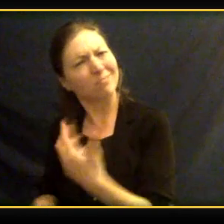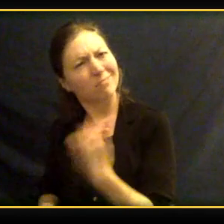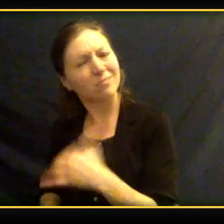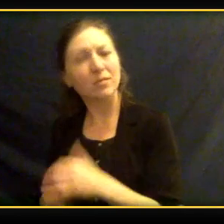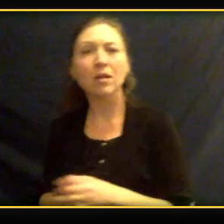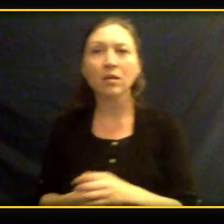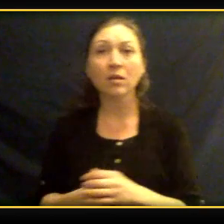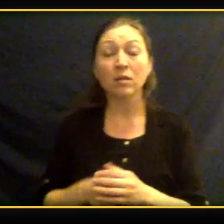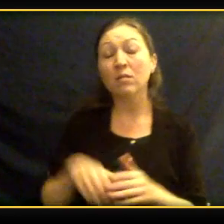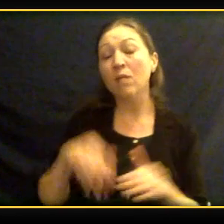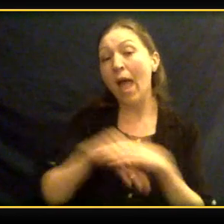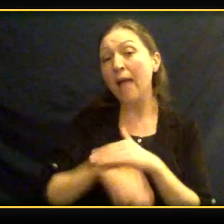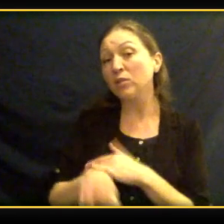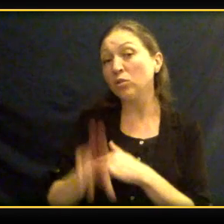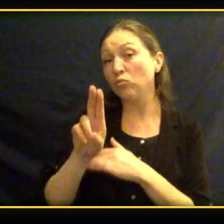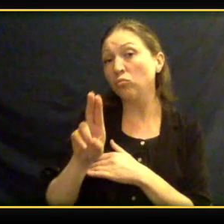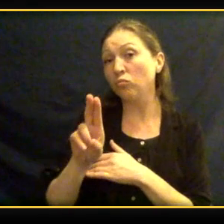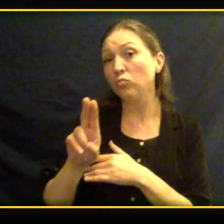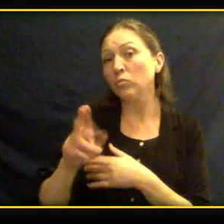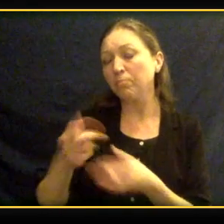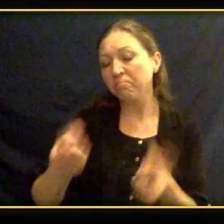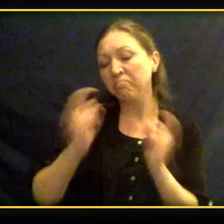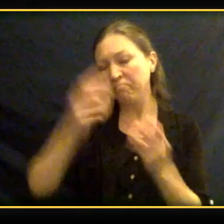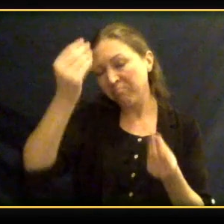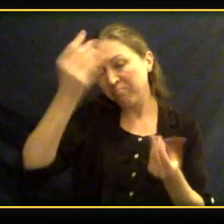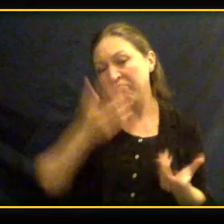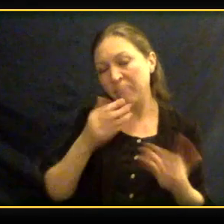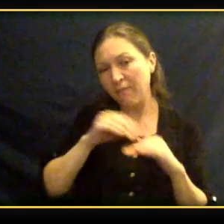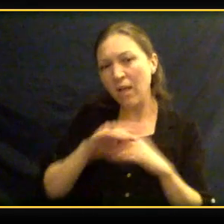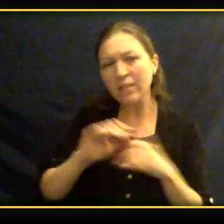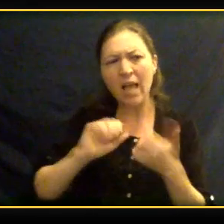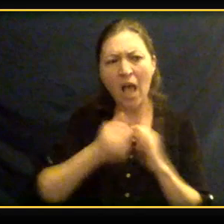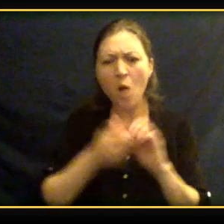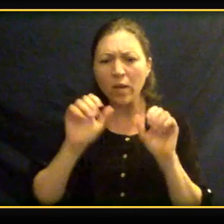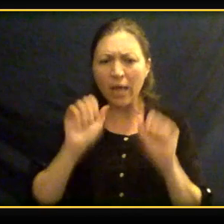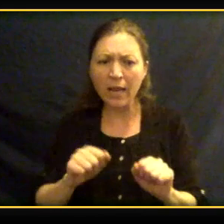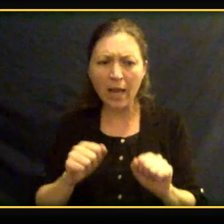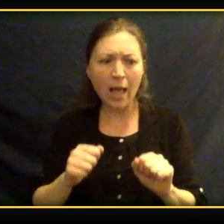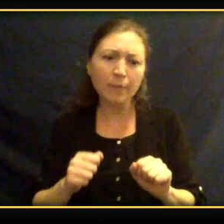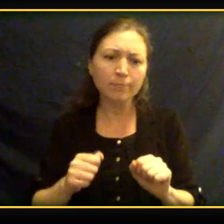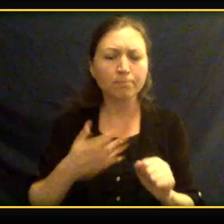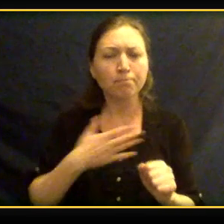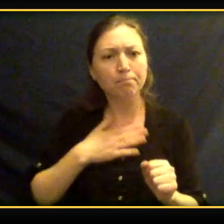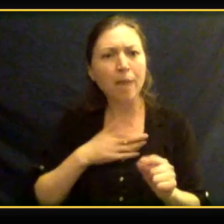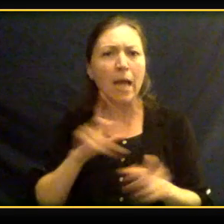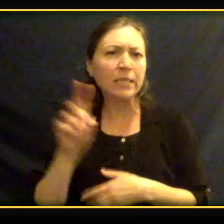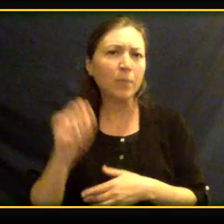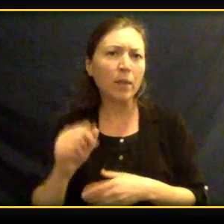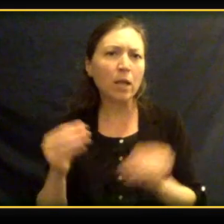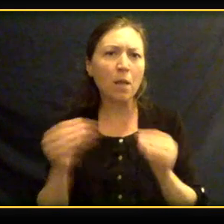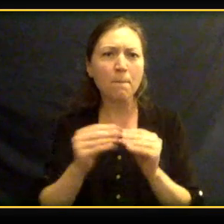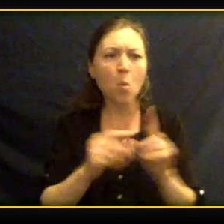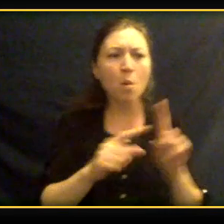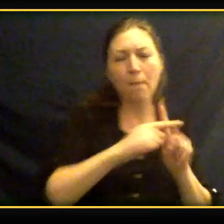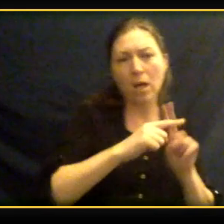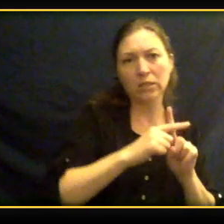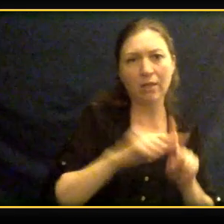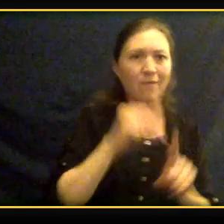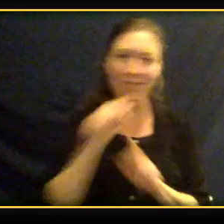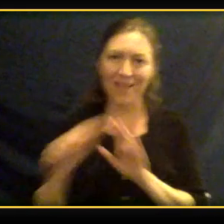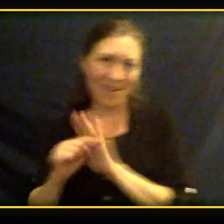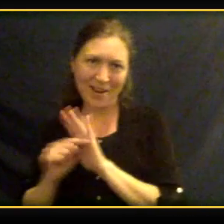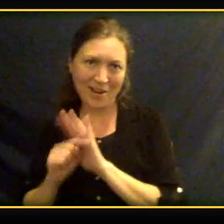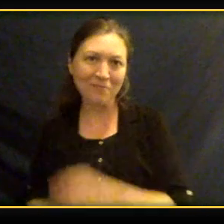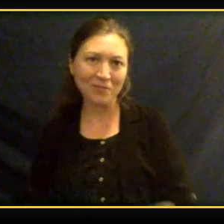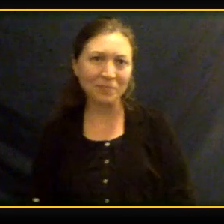me some advice is how I do it, to able to not make my disability have a negative, to make it more positive. The fact